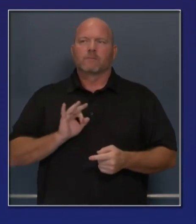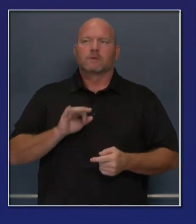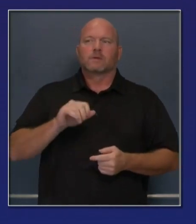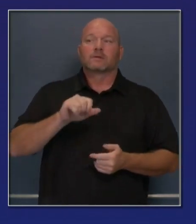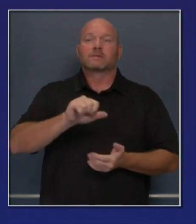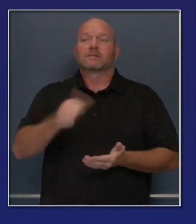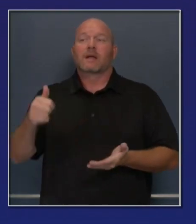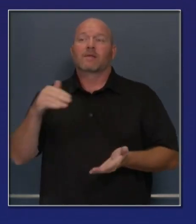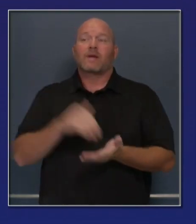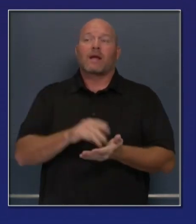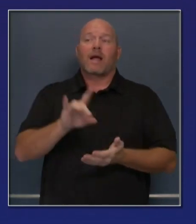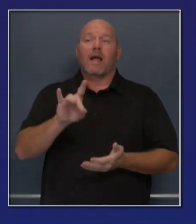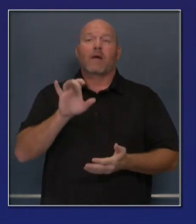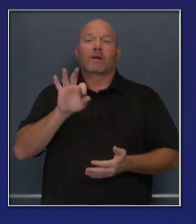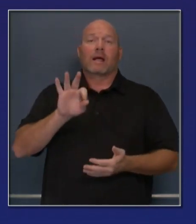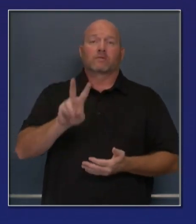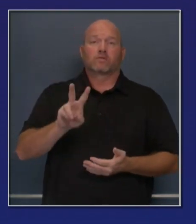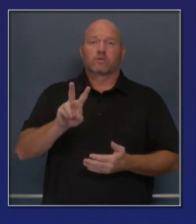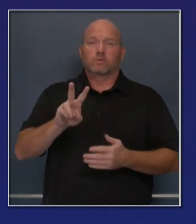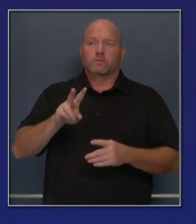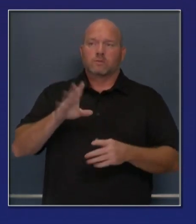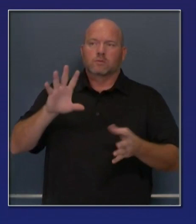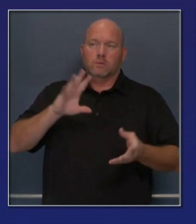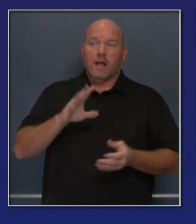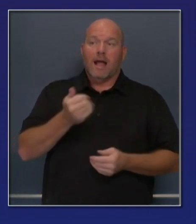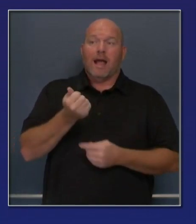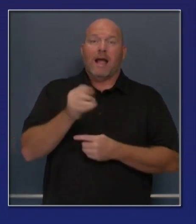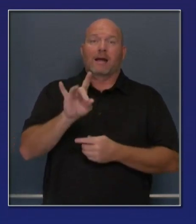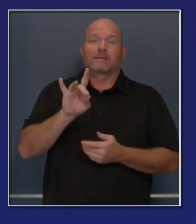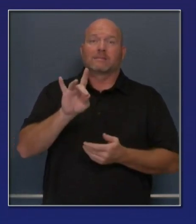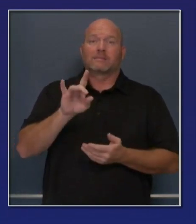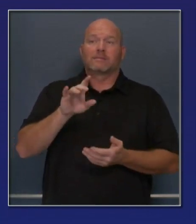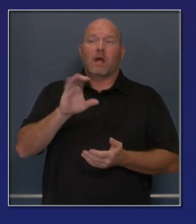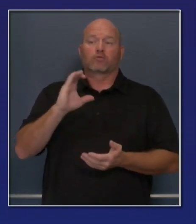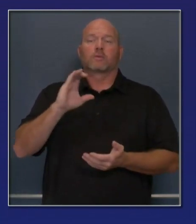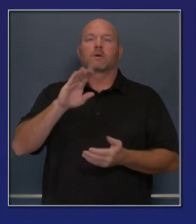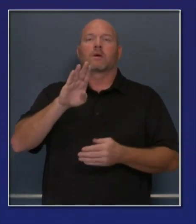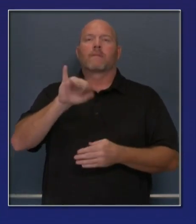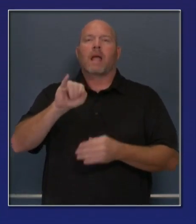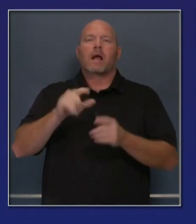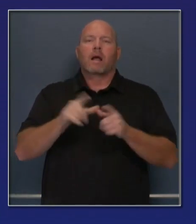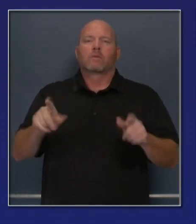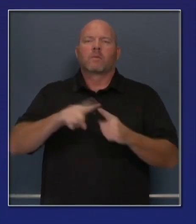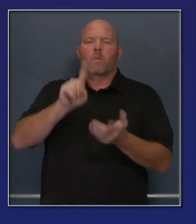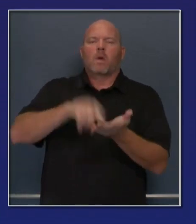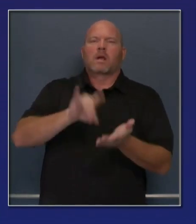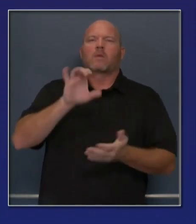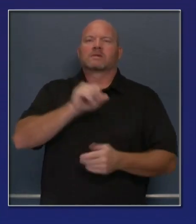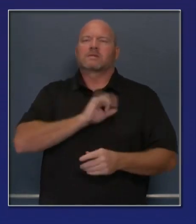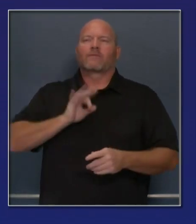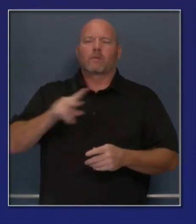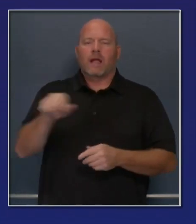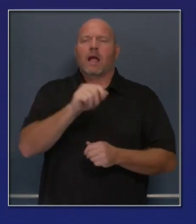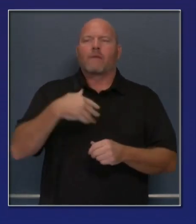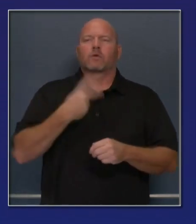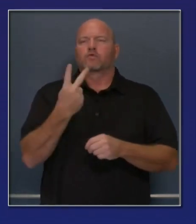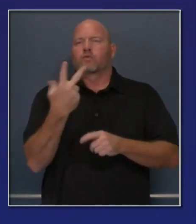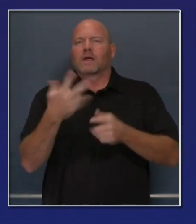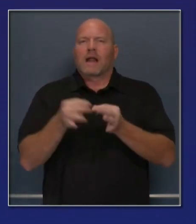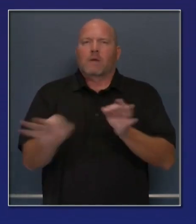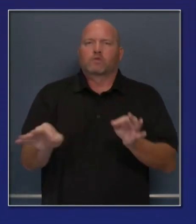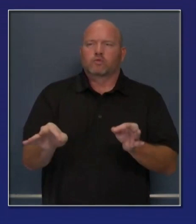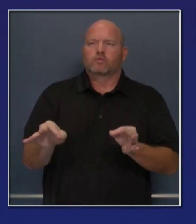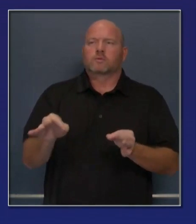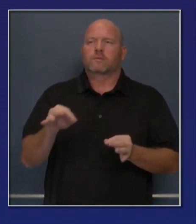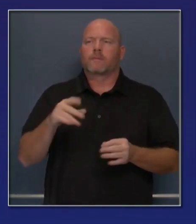10,892, 1,800 plus bilingual staff. And I'm going to ask Dr. Galley to come up here in just a second and talk about some of